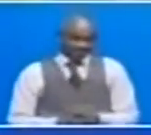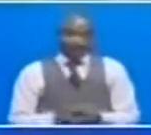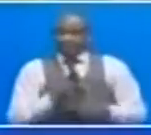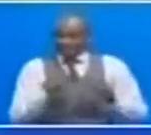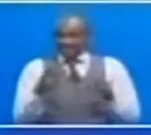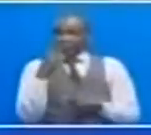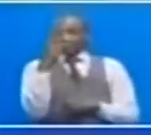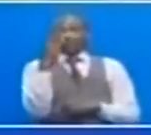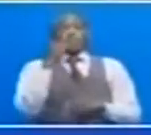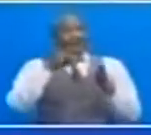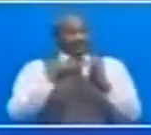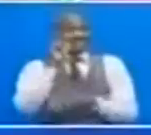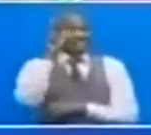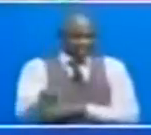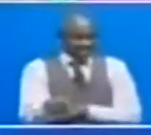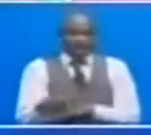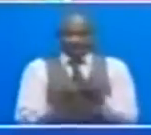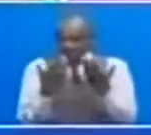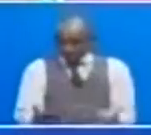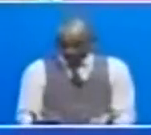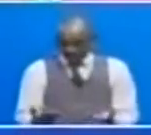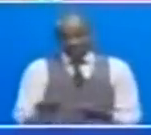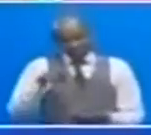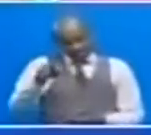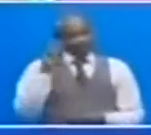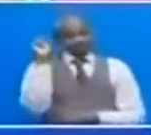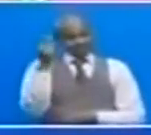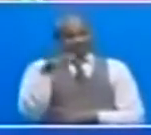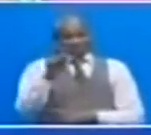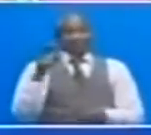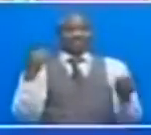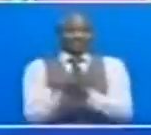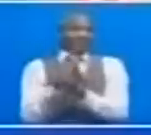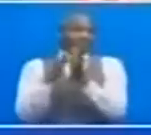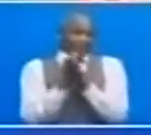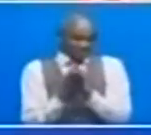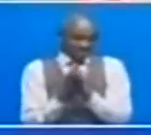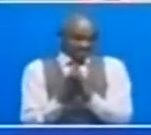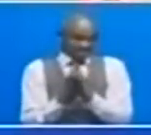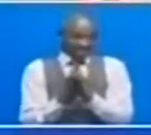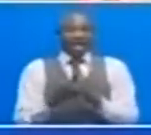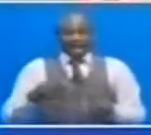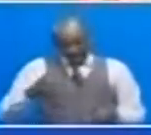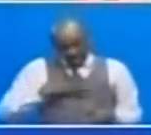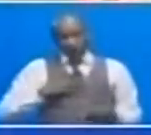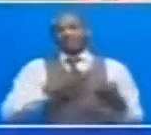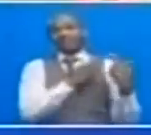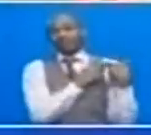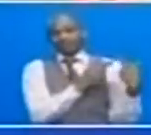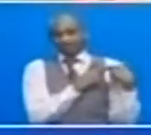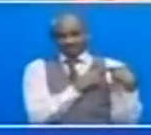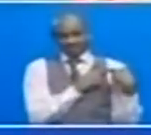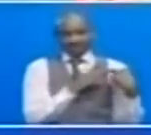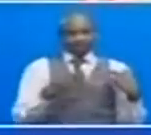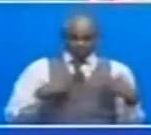But barely 24 hours later, it appears the head of state may now be dancing to a different tune. It is our duty to hear